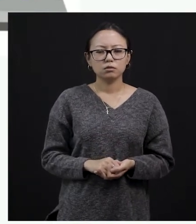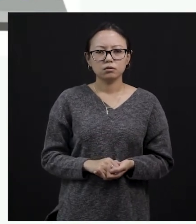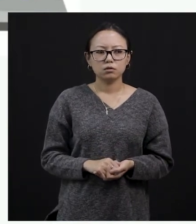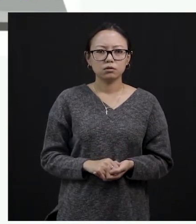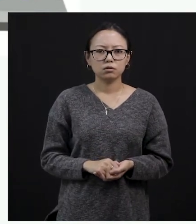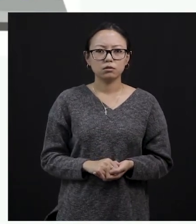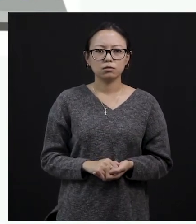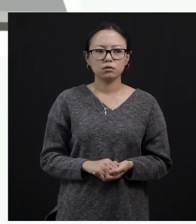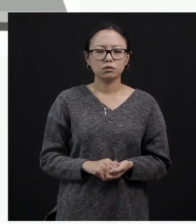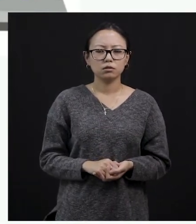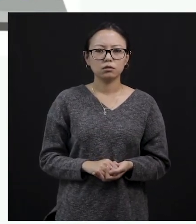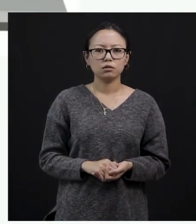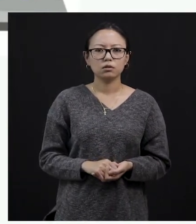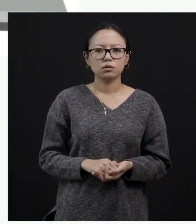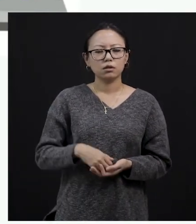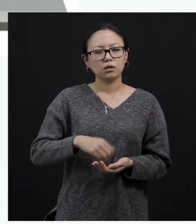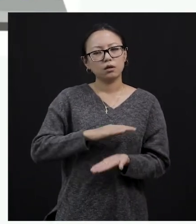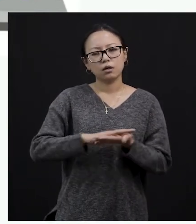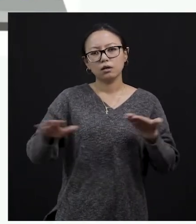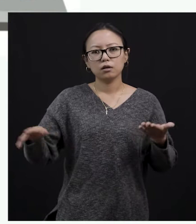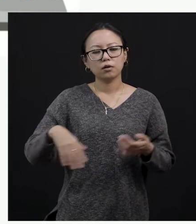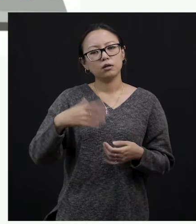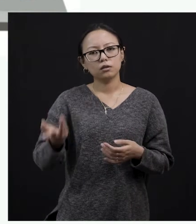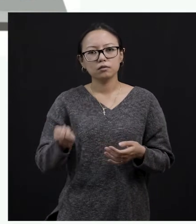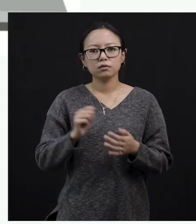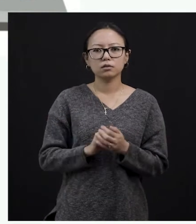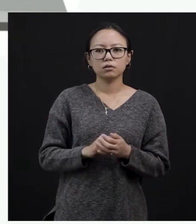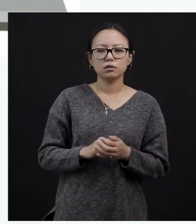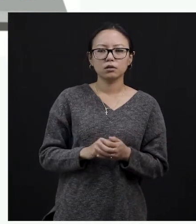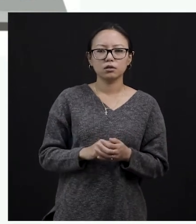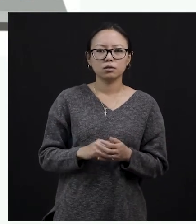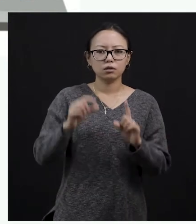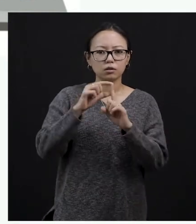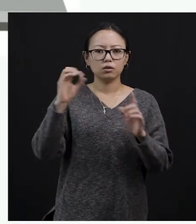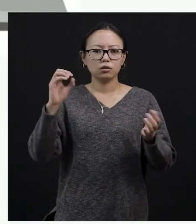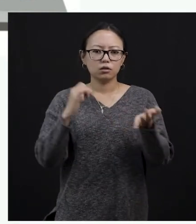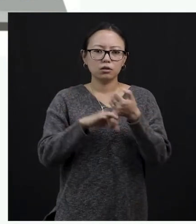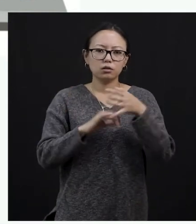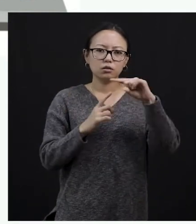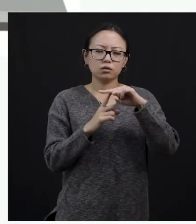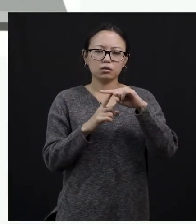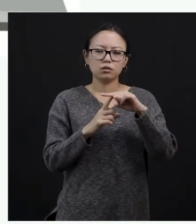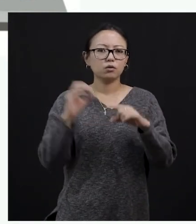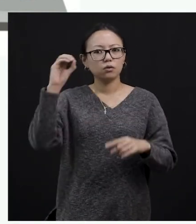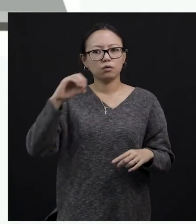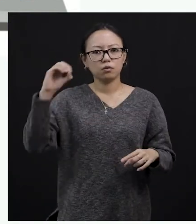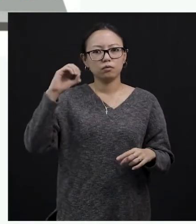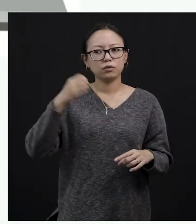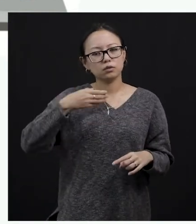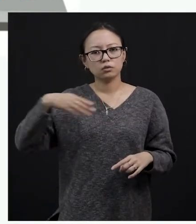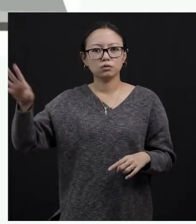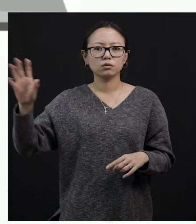then you will give it to the post office, right? So after reaching the post office will